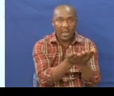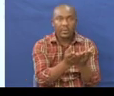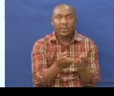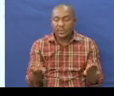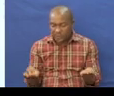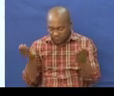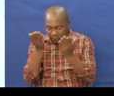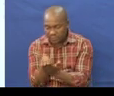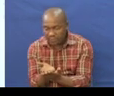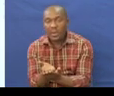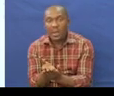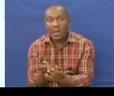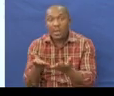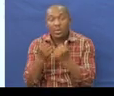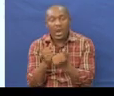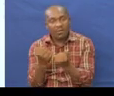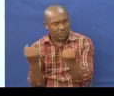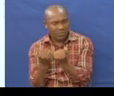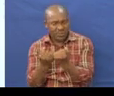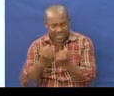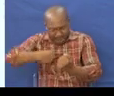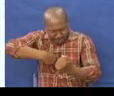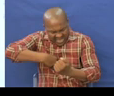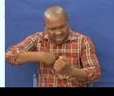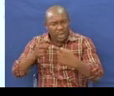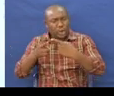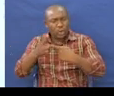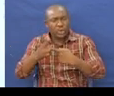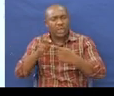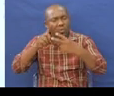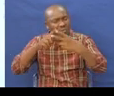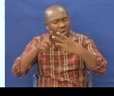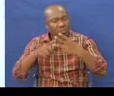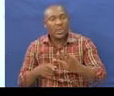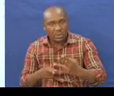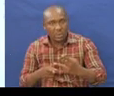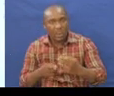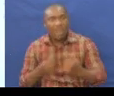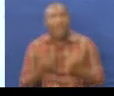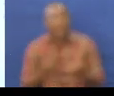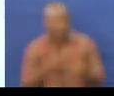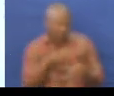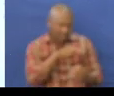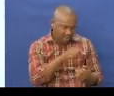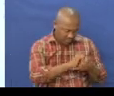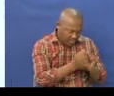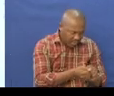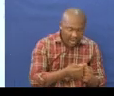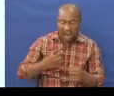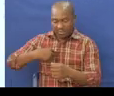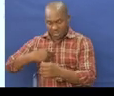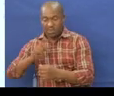a tentative prediction of the results or of the relationship. That if this problem is like this, then this might be the cause or this might be